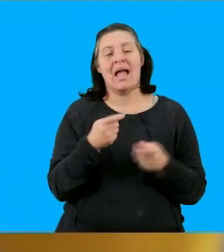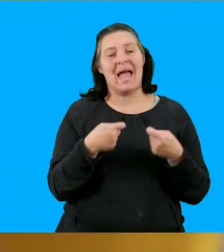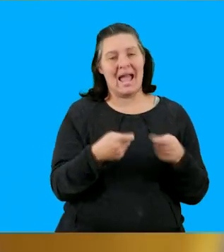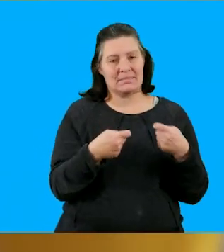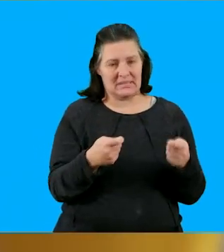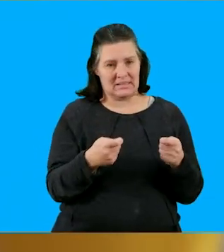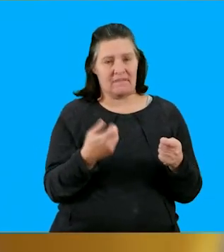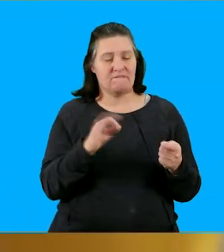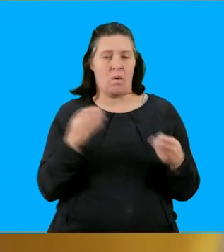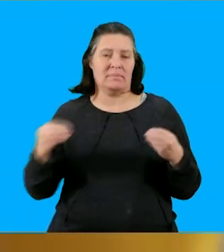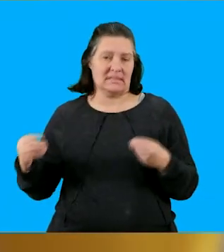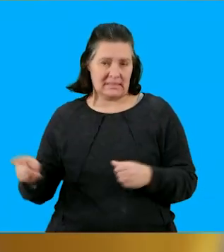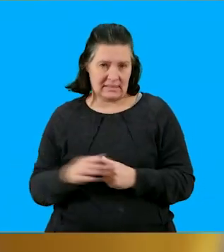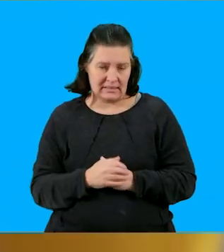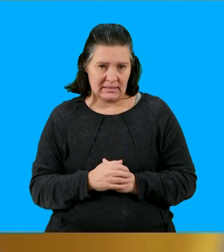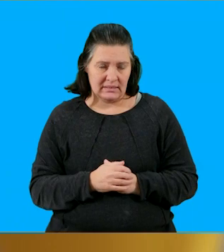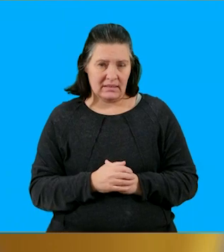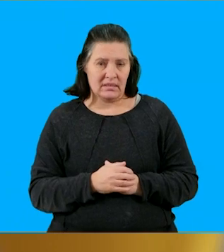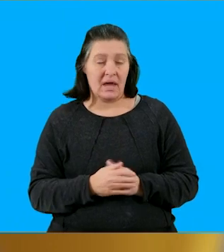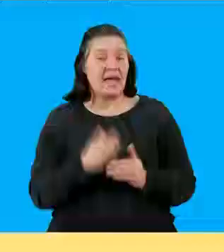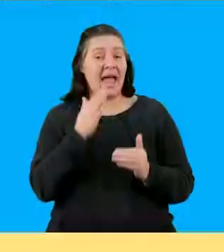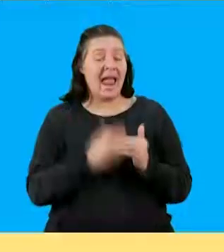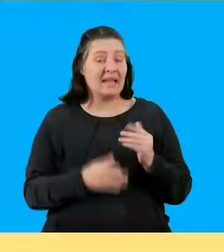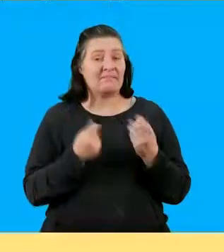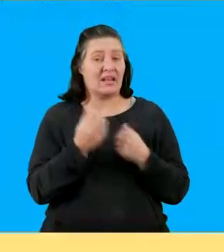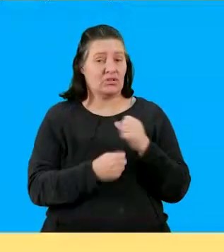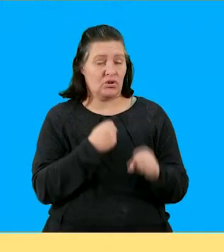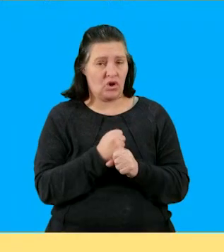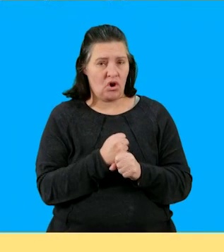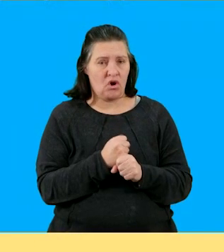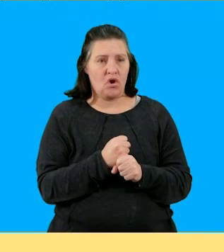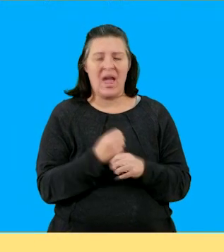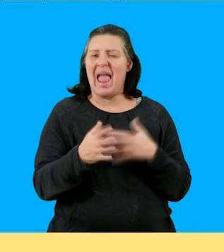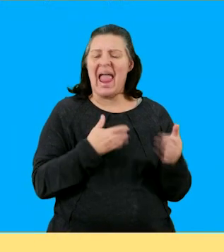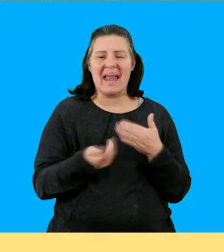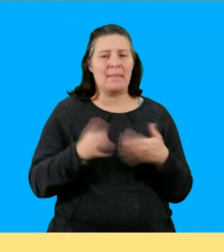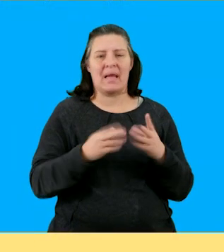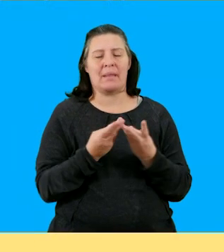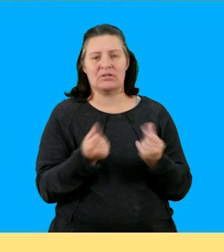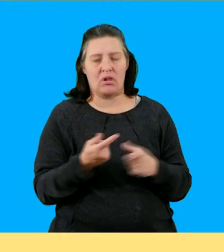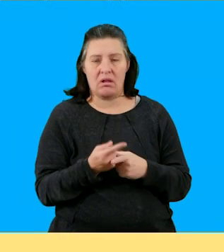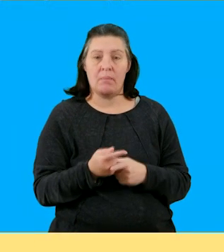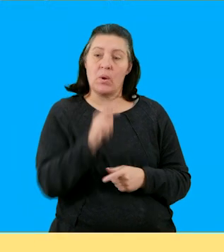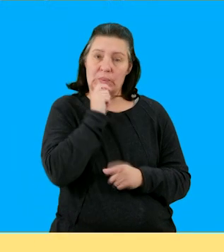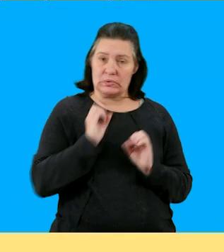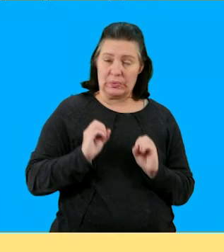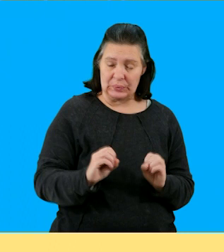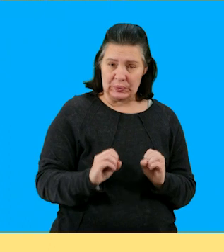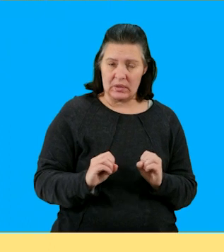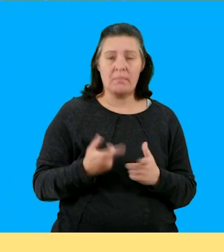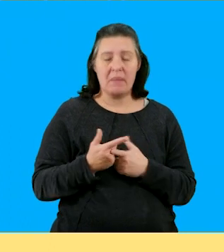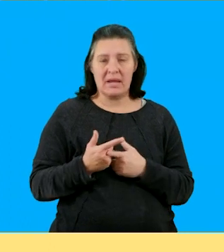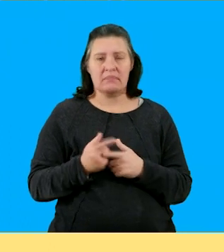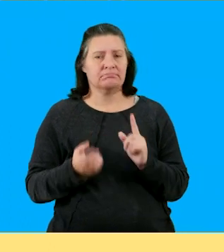are expenses to the business. And then at the end of the financial year, any packing materials that will not have been